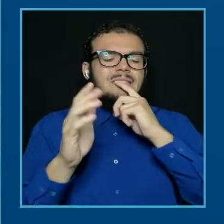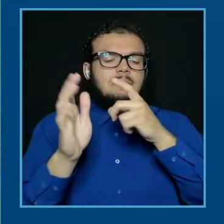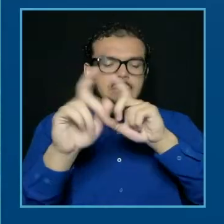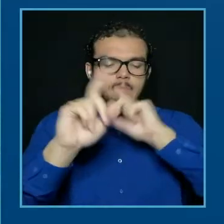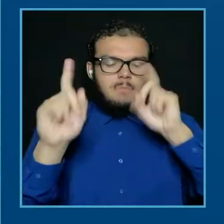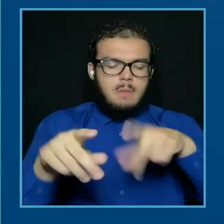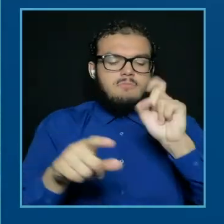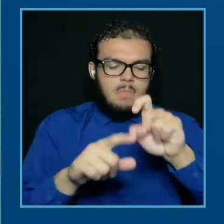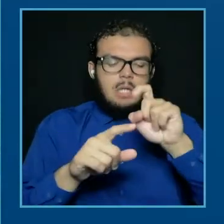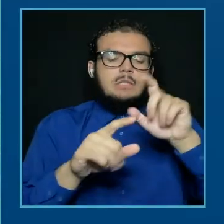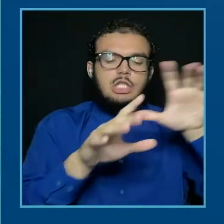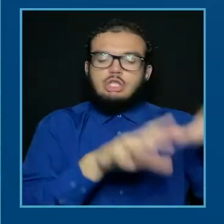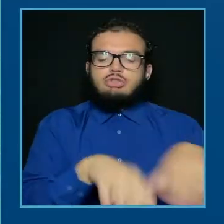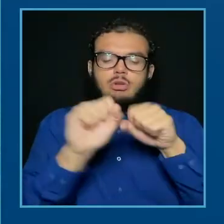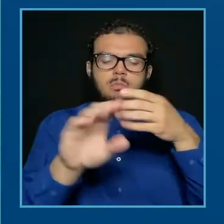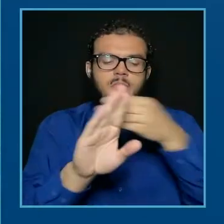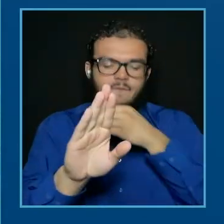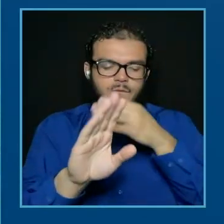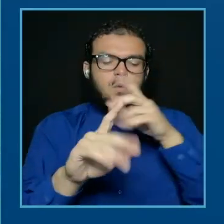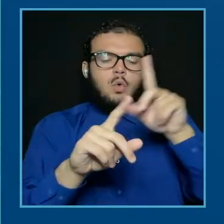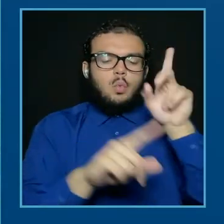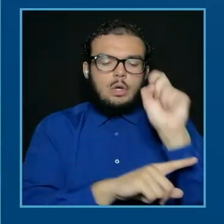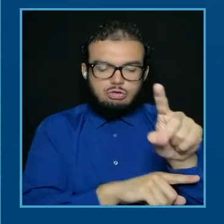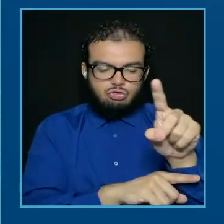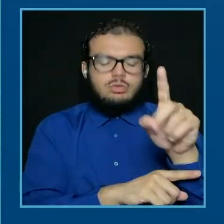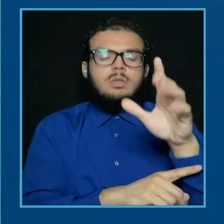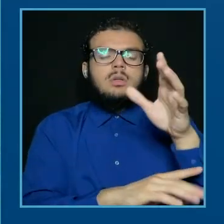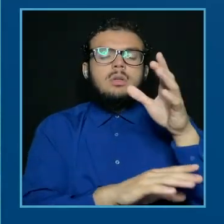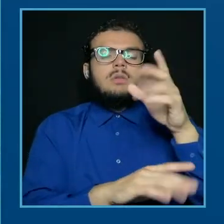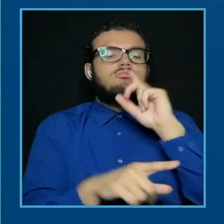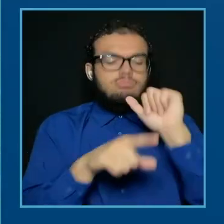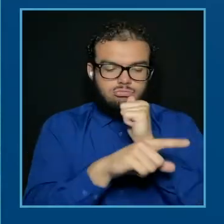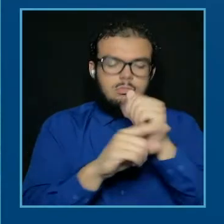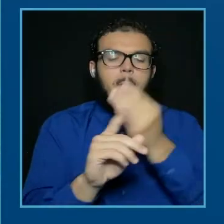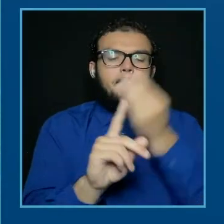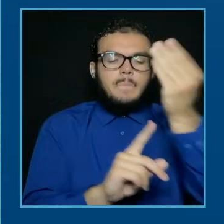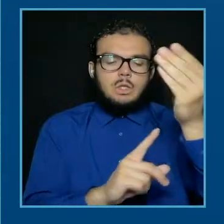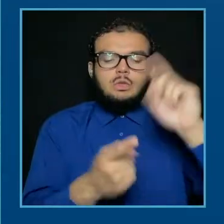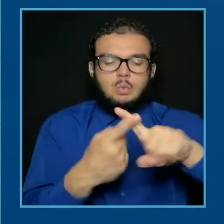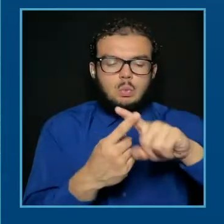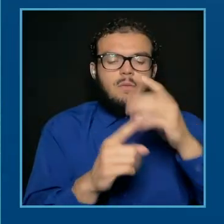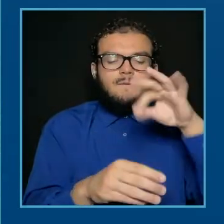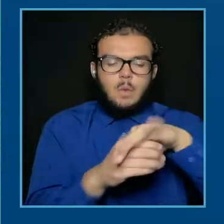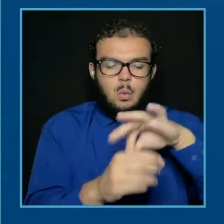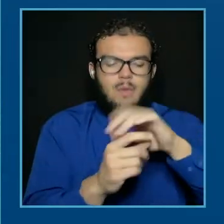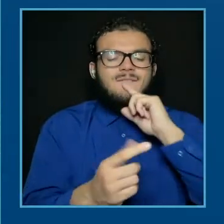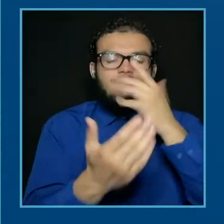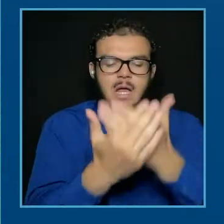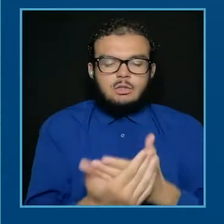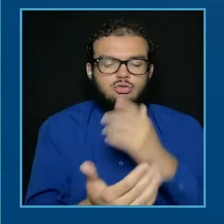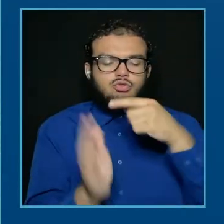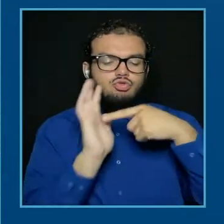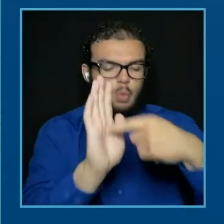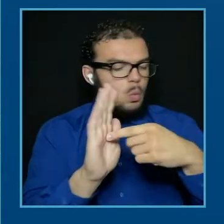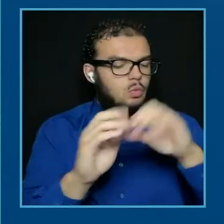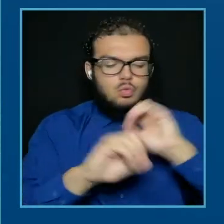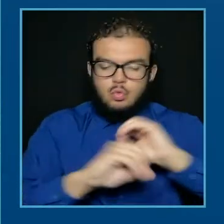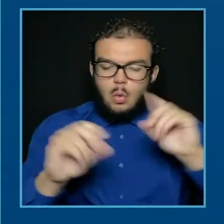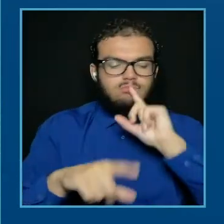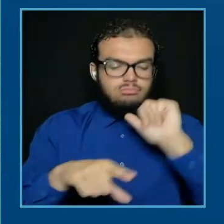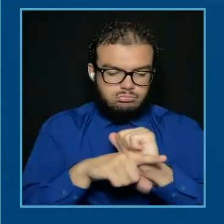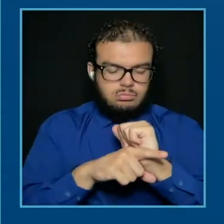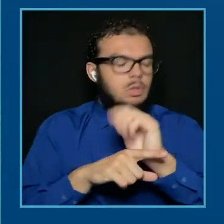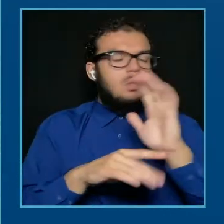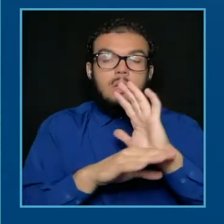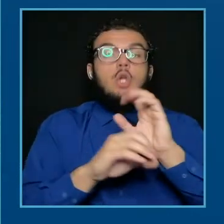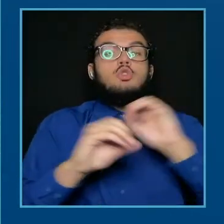before the question on adopting the series has actually been put to a vote. The facts here have shown that no one